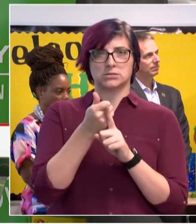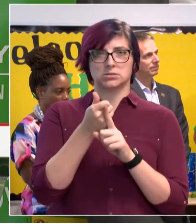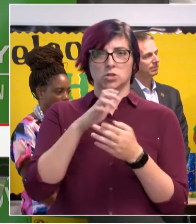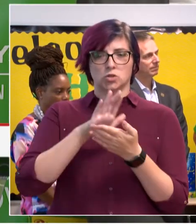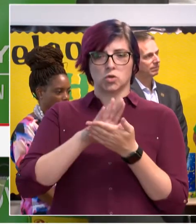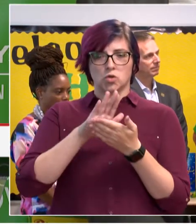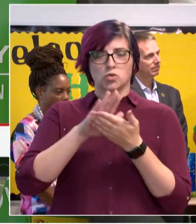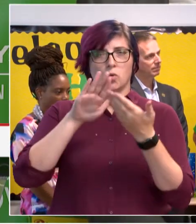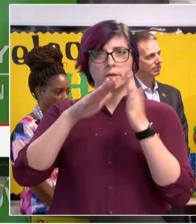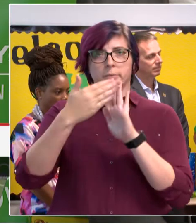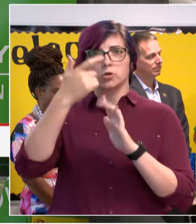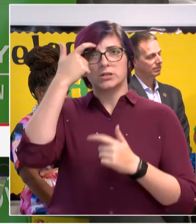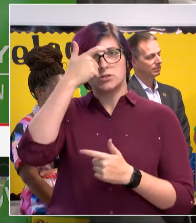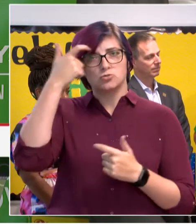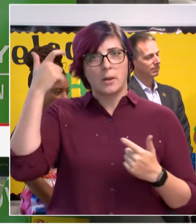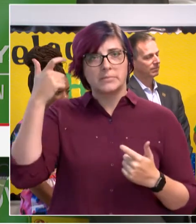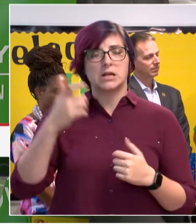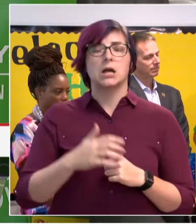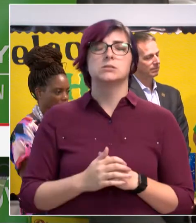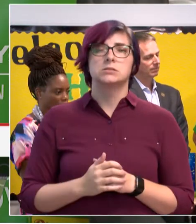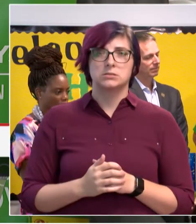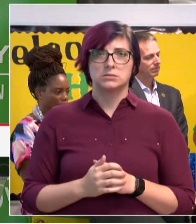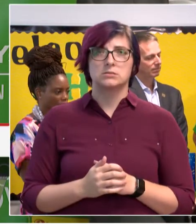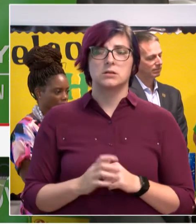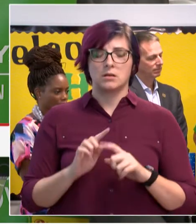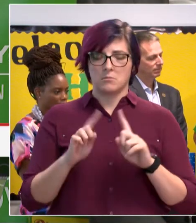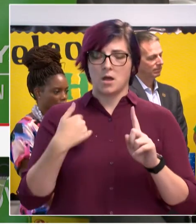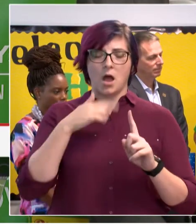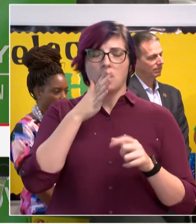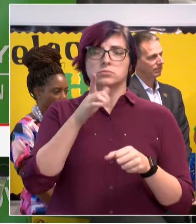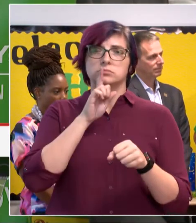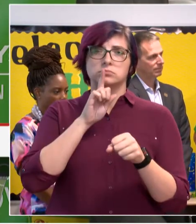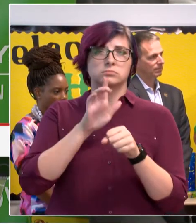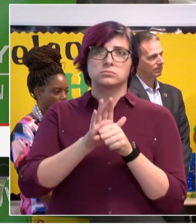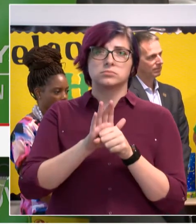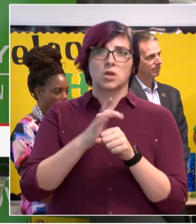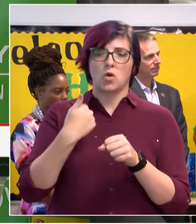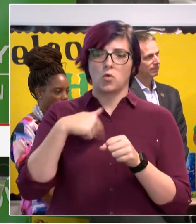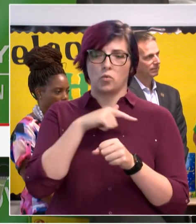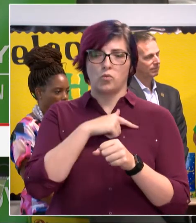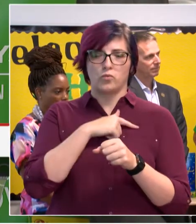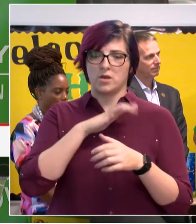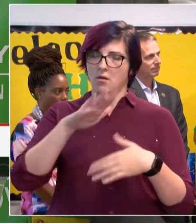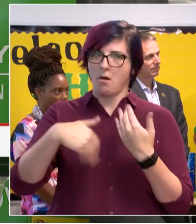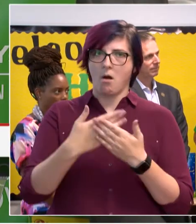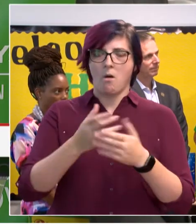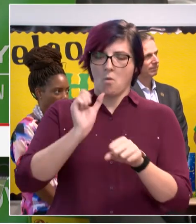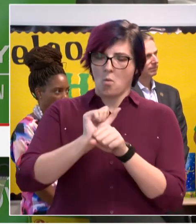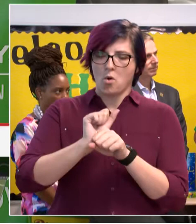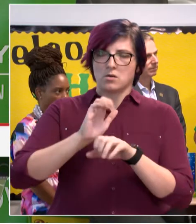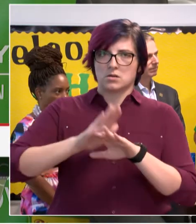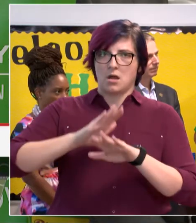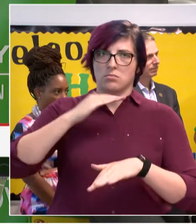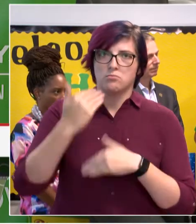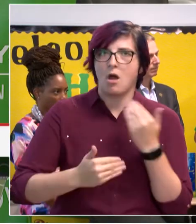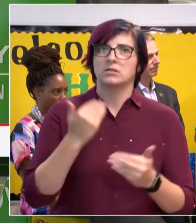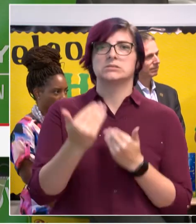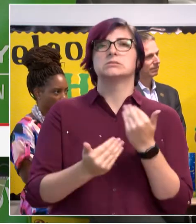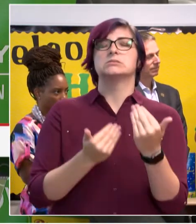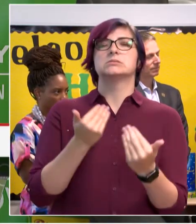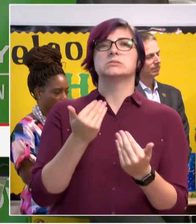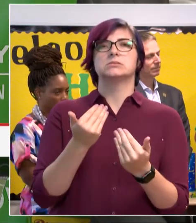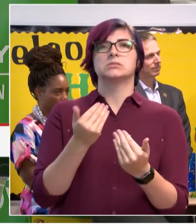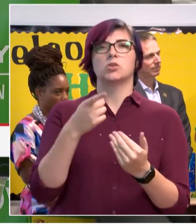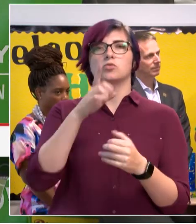is traumatized. But I will assure you that we're all kicking the tires on our processes. You're talking about